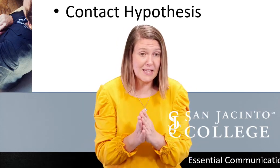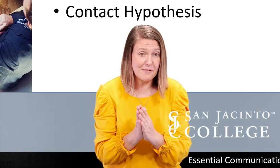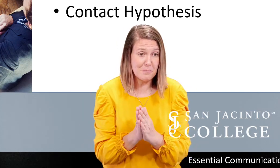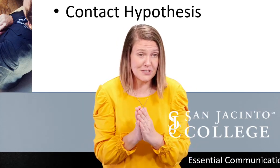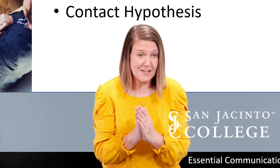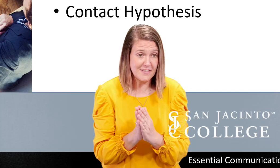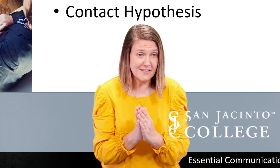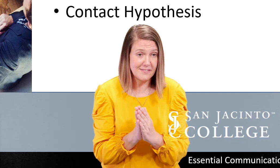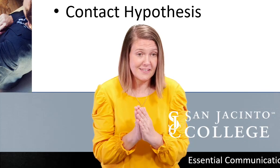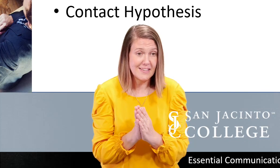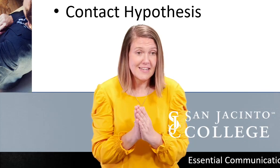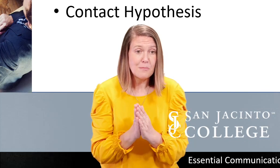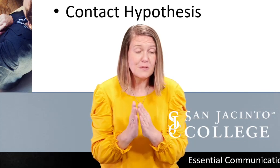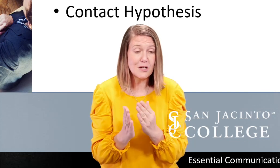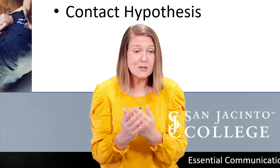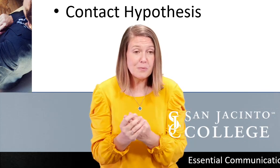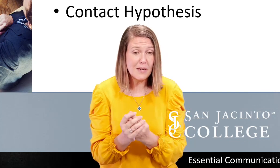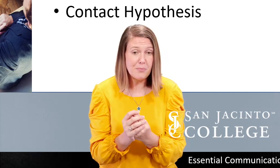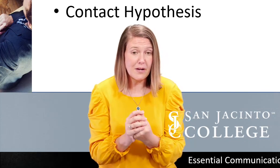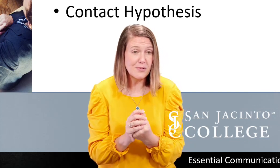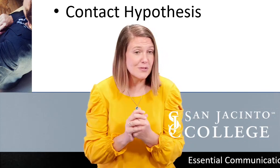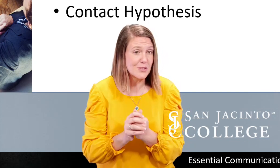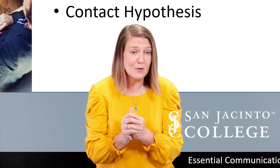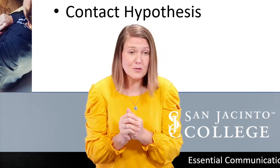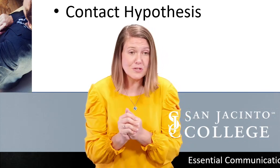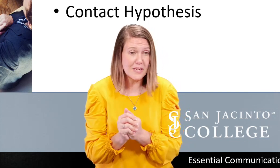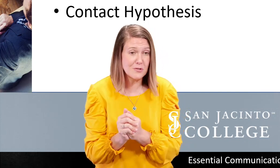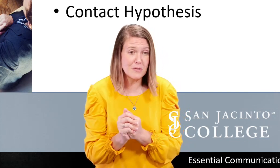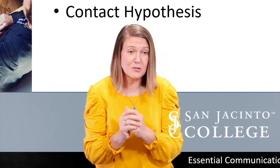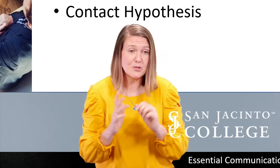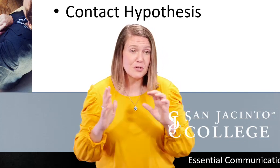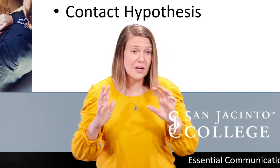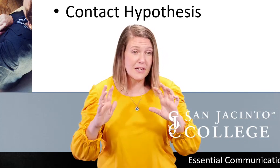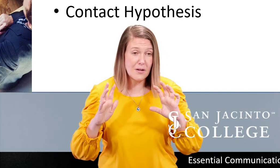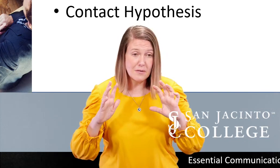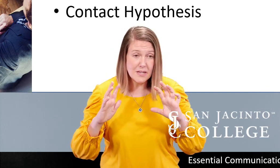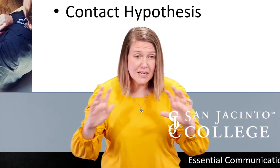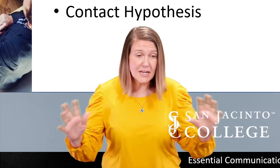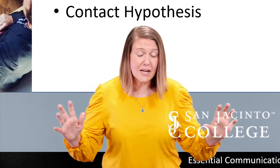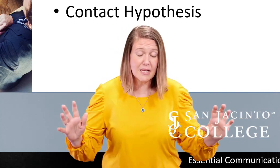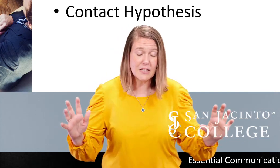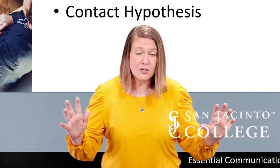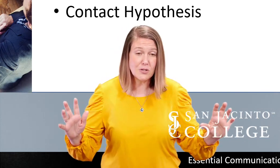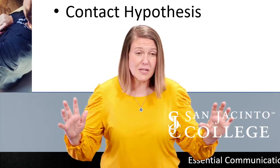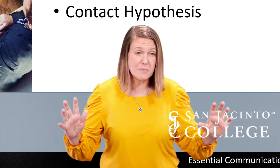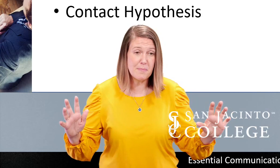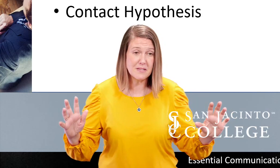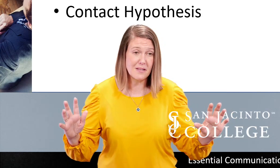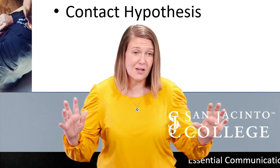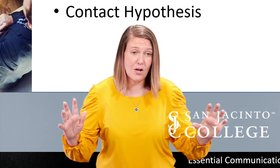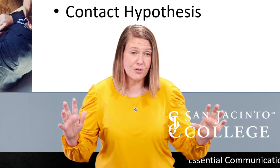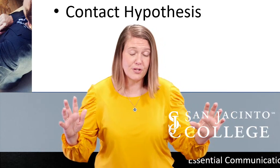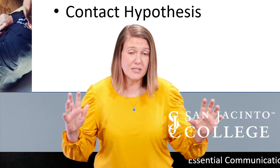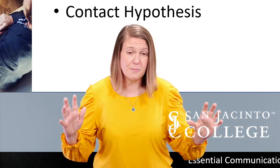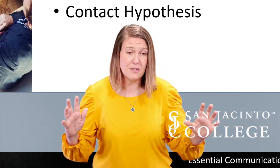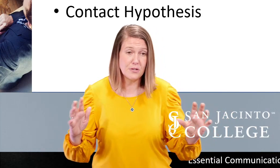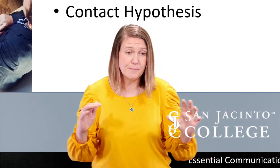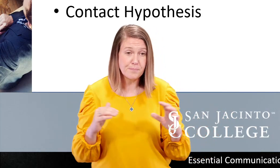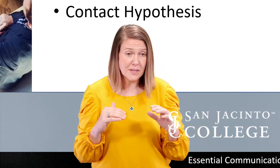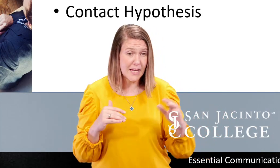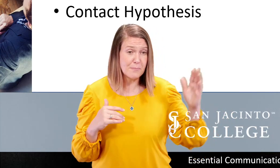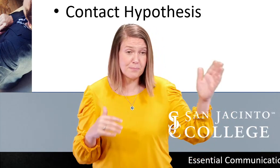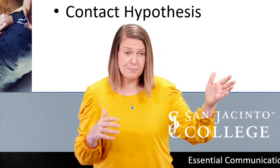that they represent. Dr. Brene Brown, who's a social science researcher and a New York Times bestselling author and